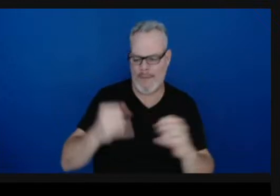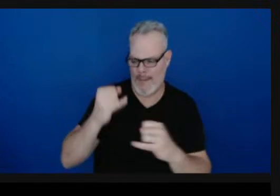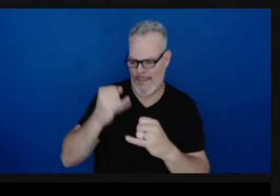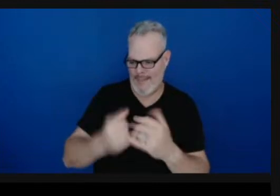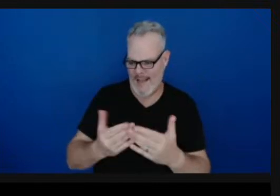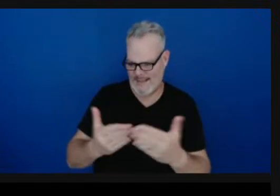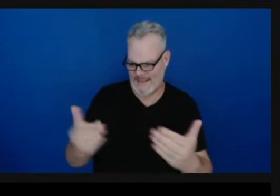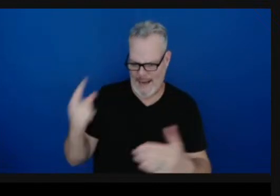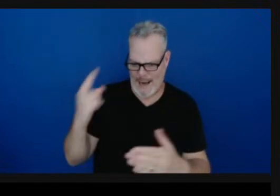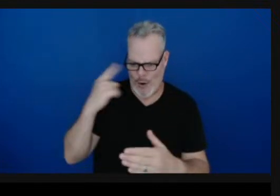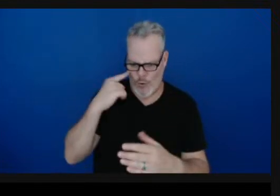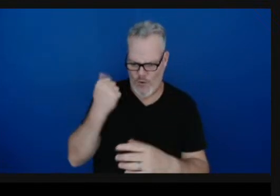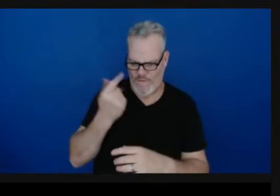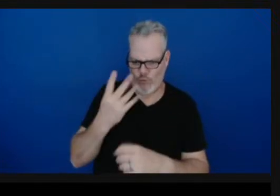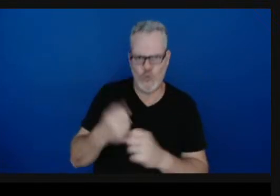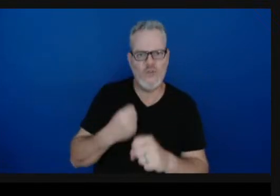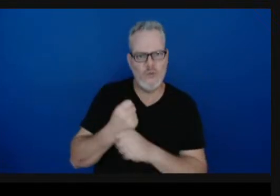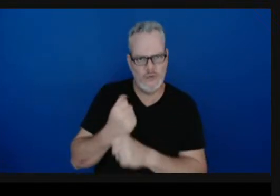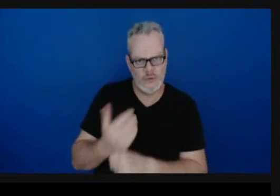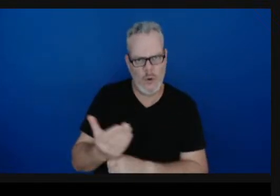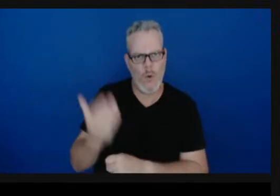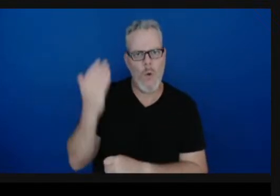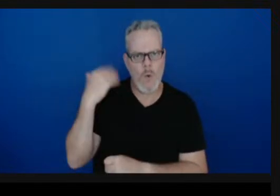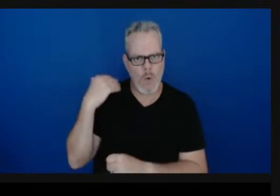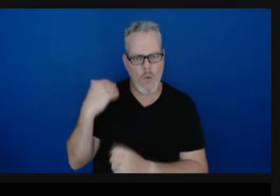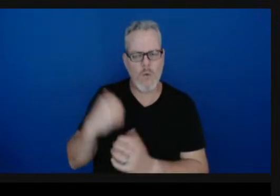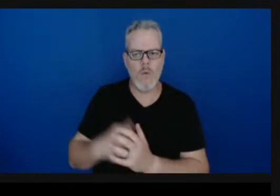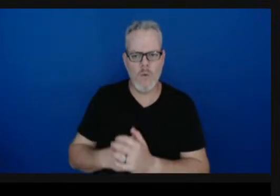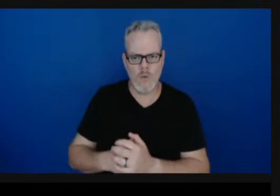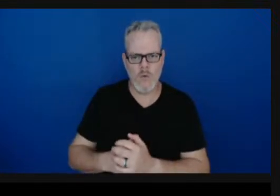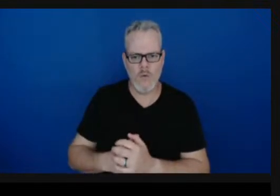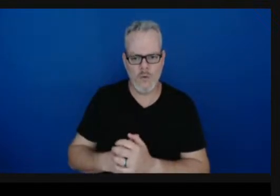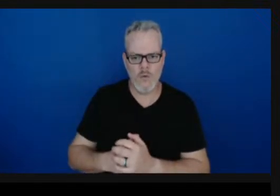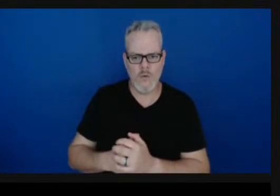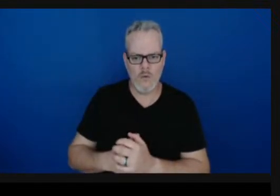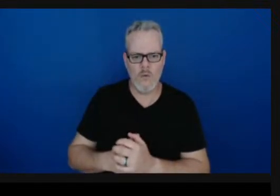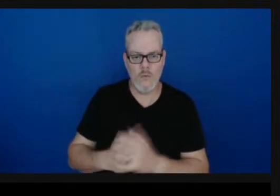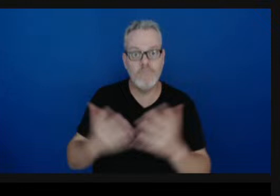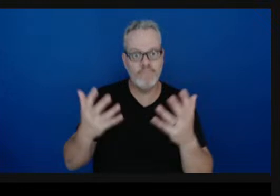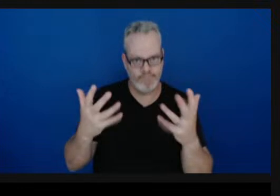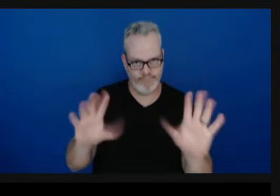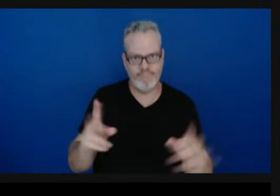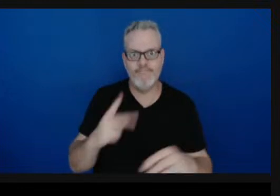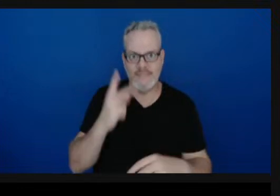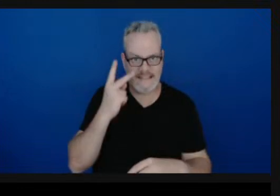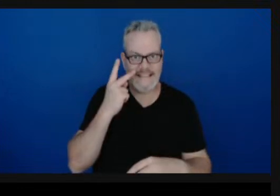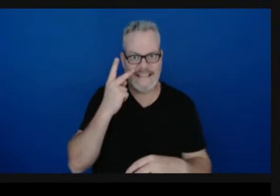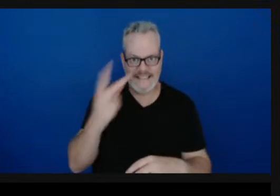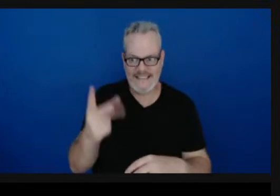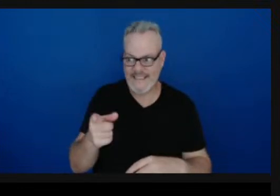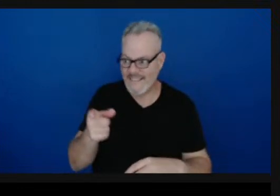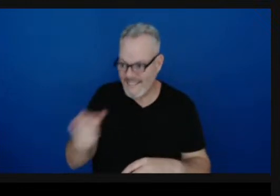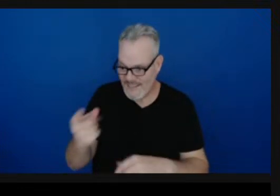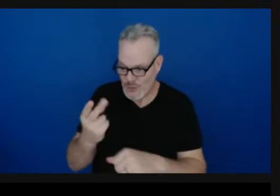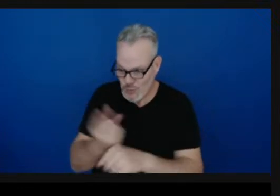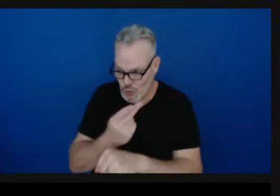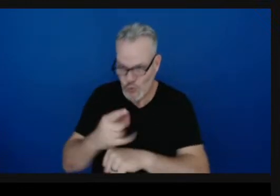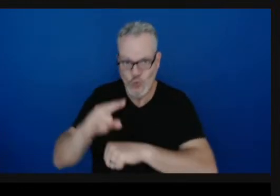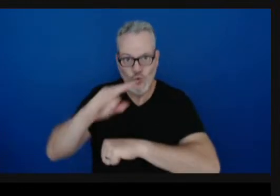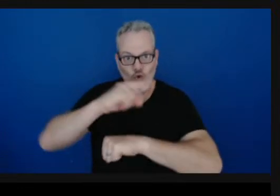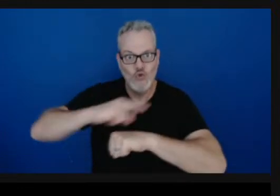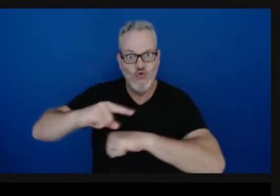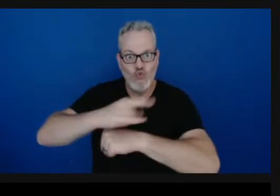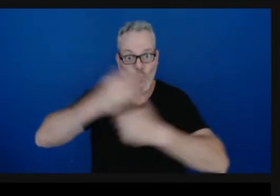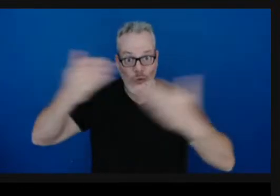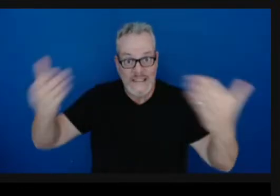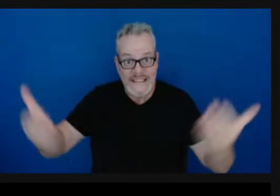ago, maybe even 3 years ago. We have seen them take the drones here and fly them and